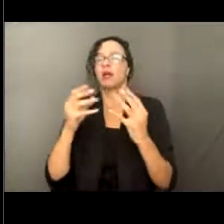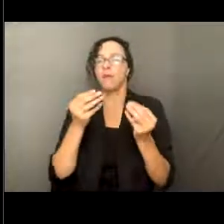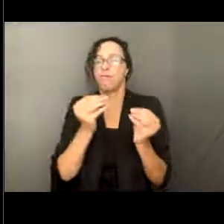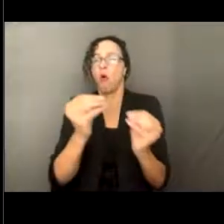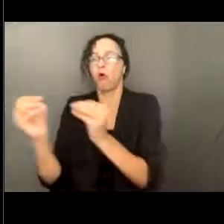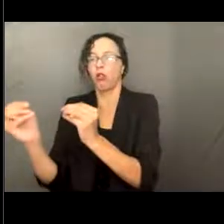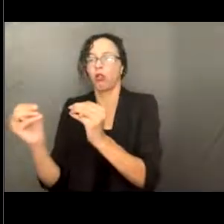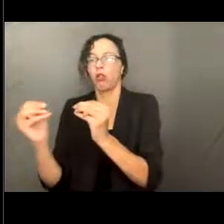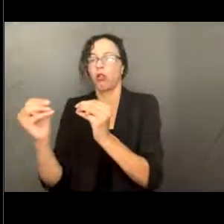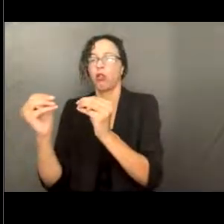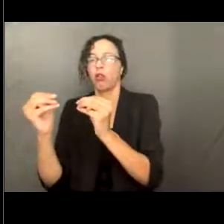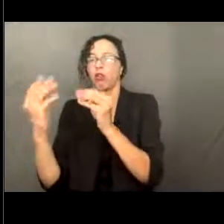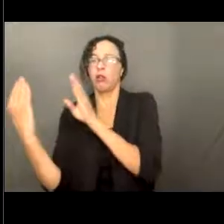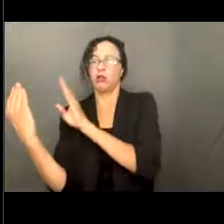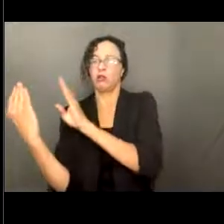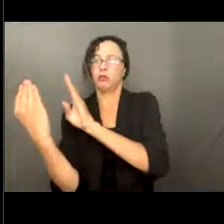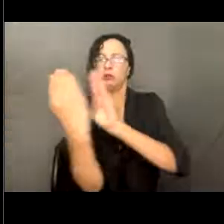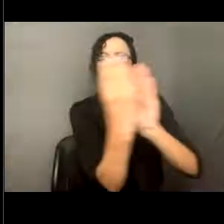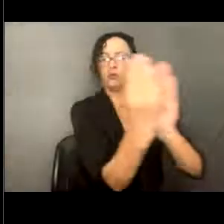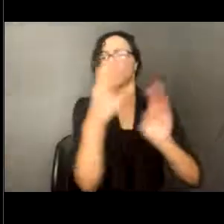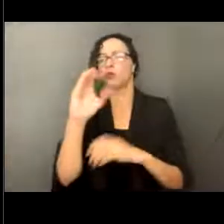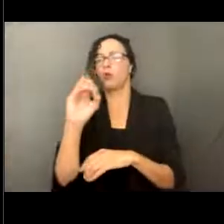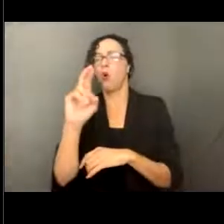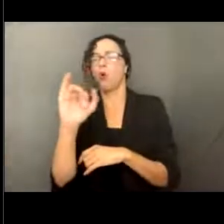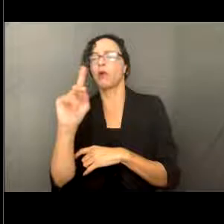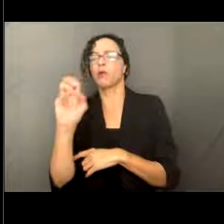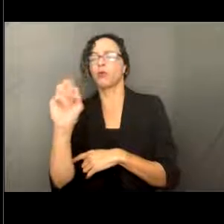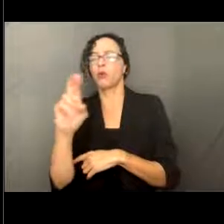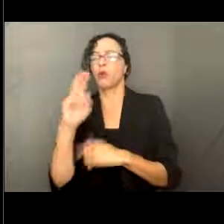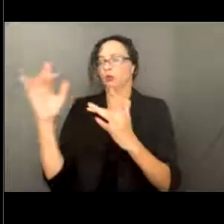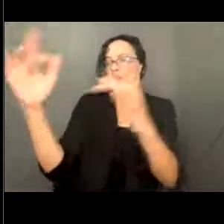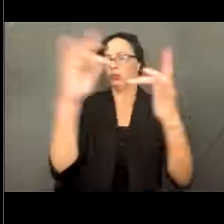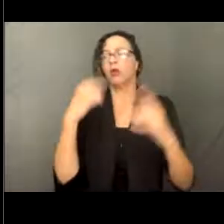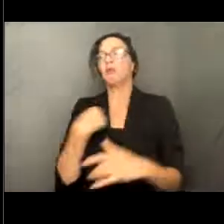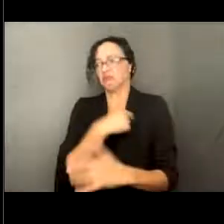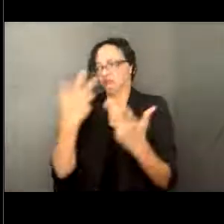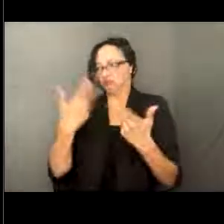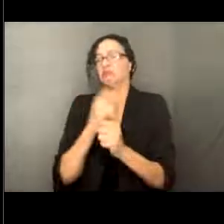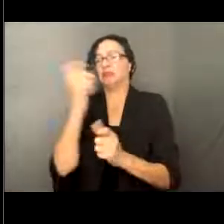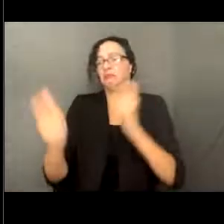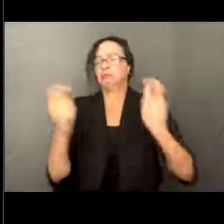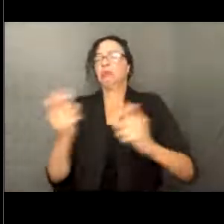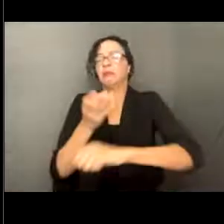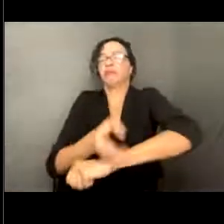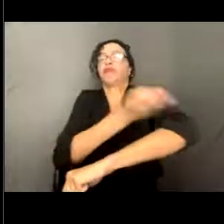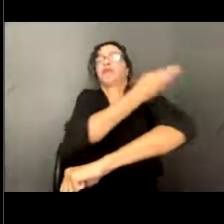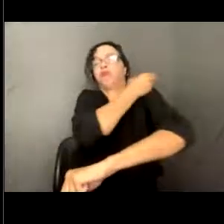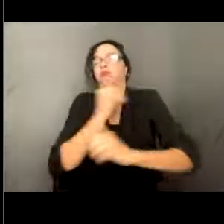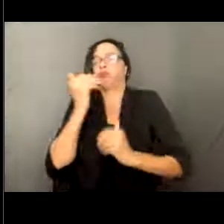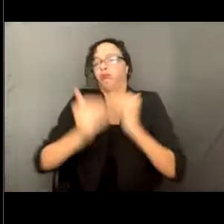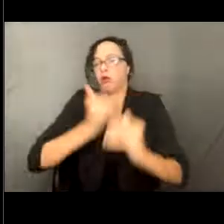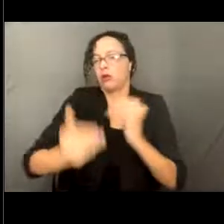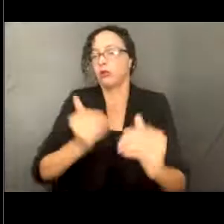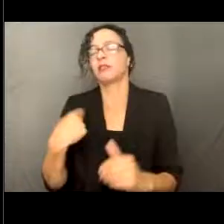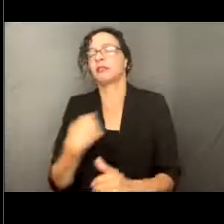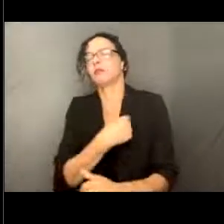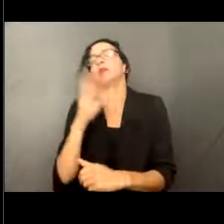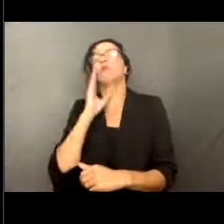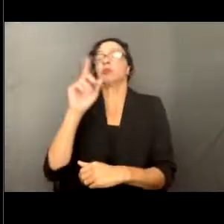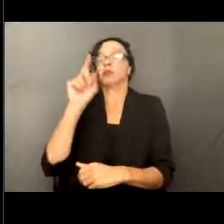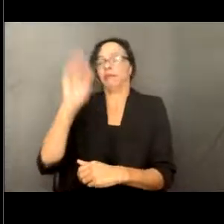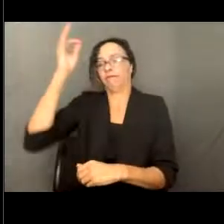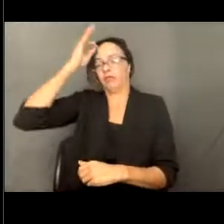progress. We have remaining segments in Santa Barbara and Montecito that need full funding so we can realize the full benefits